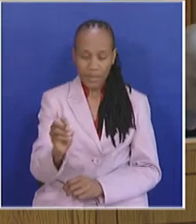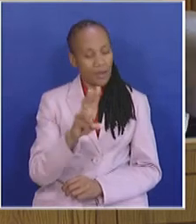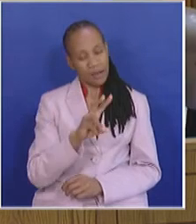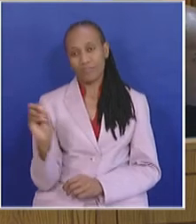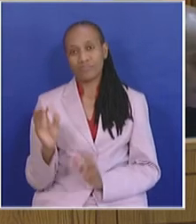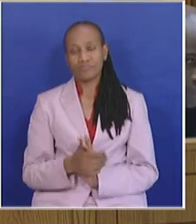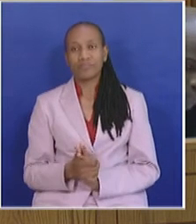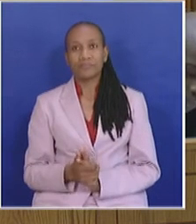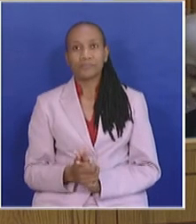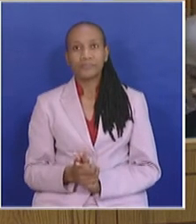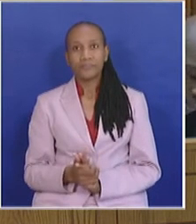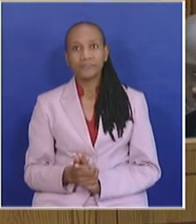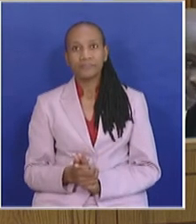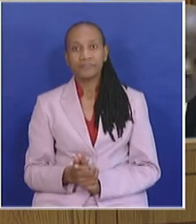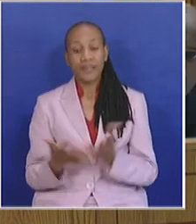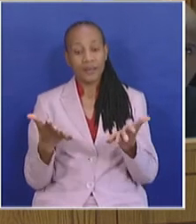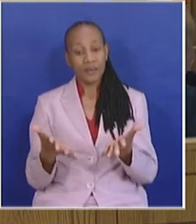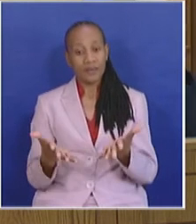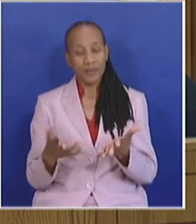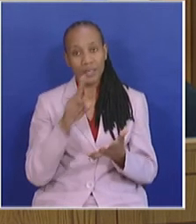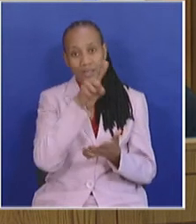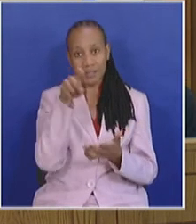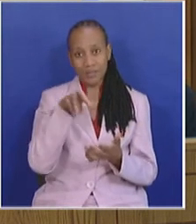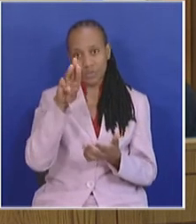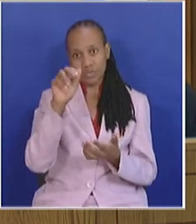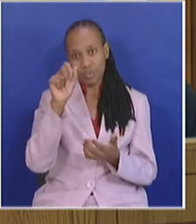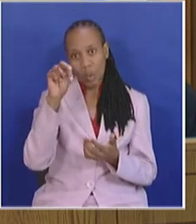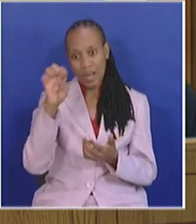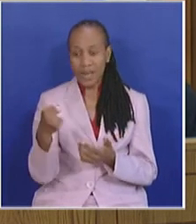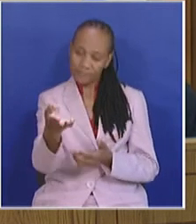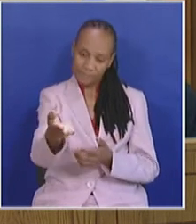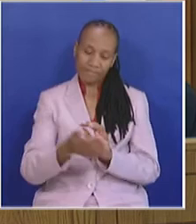None. The Honorable Zwane.